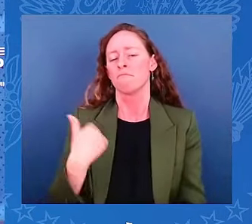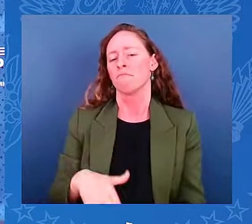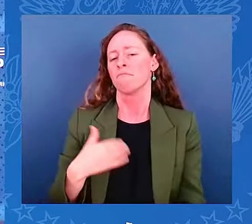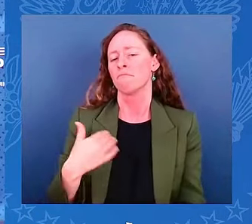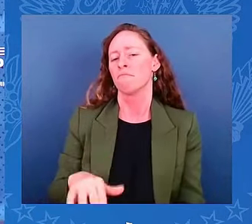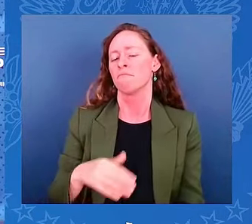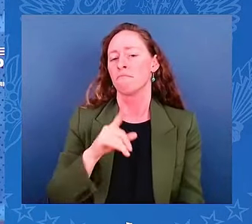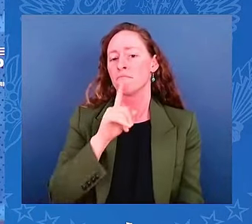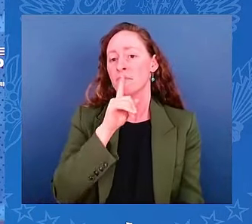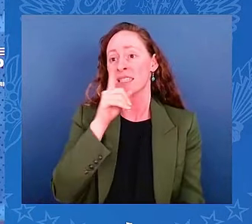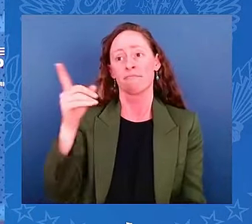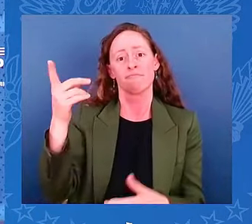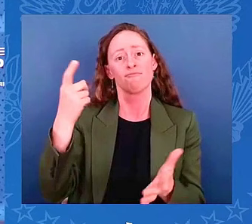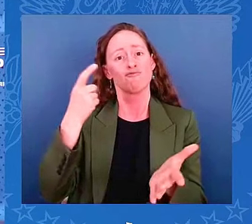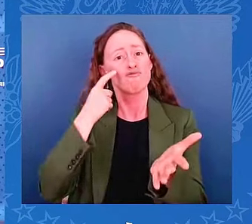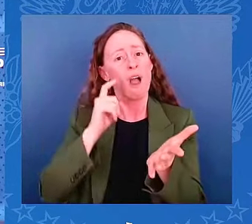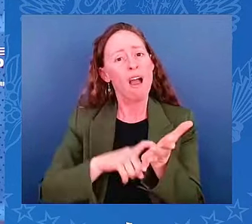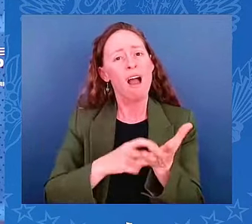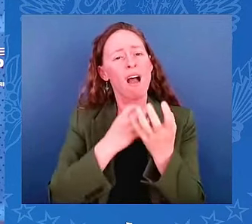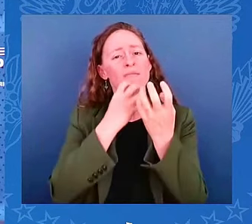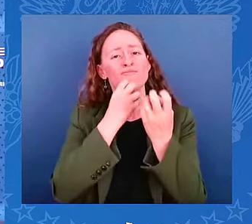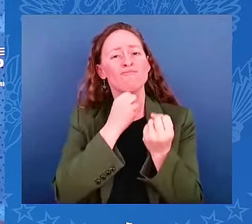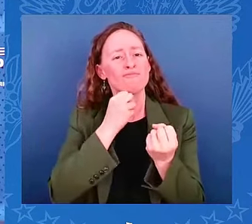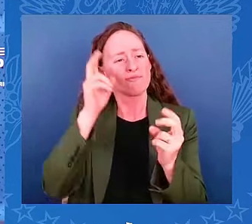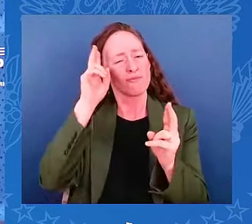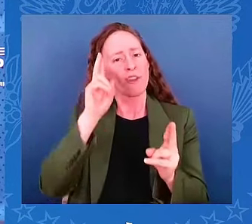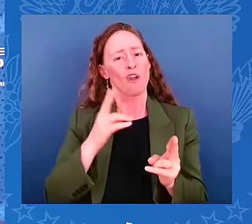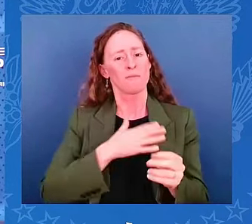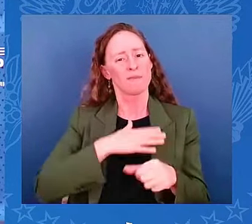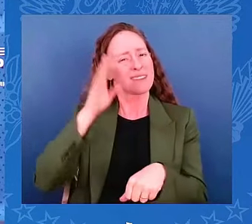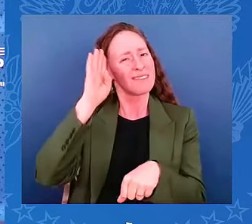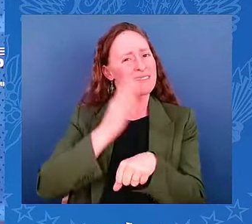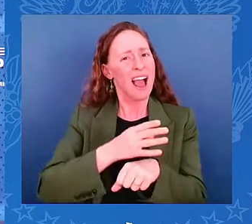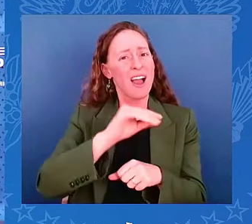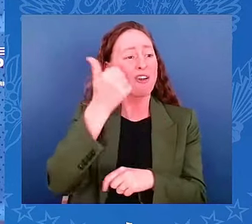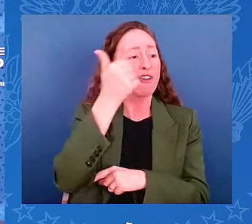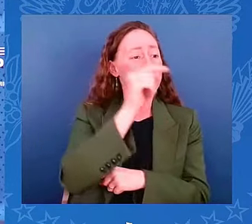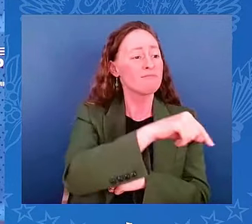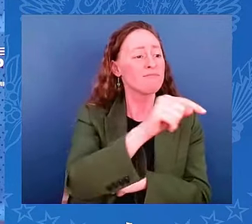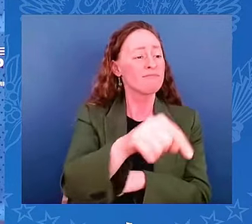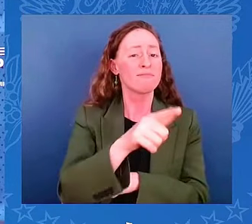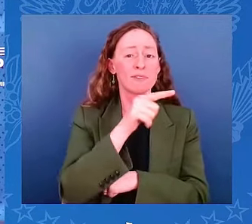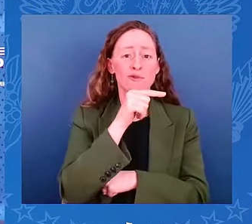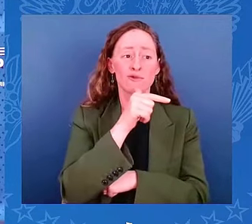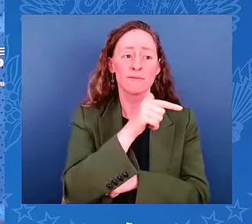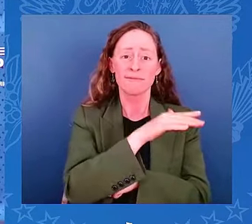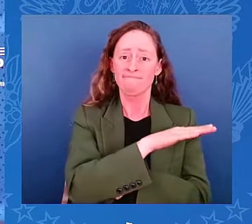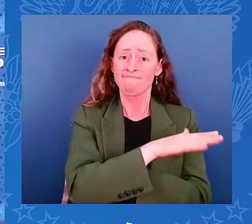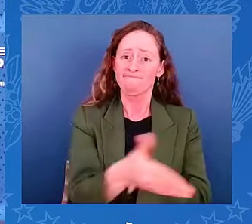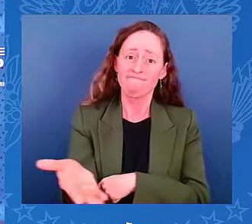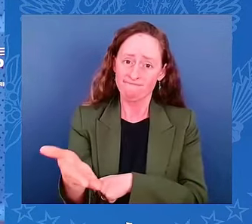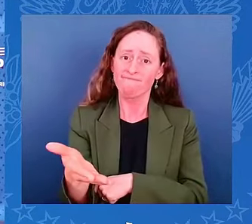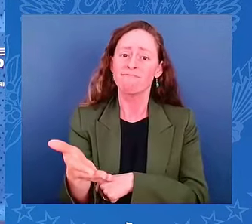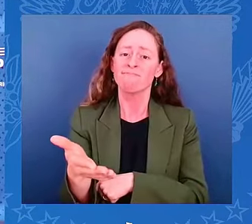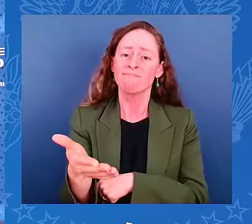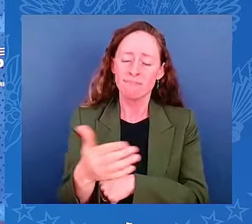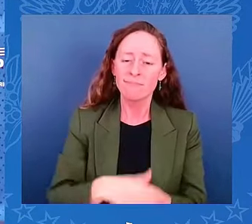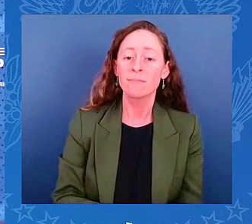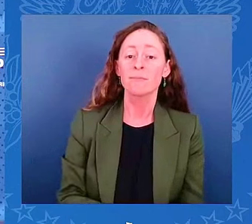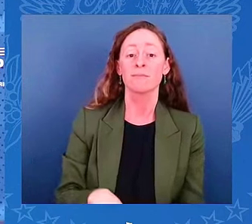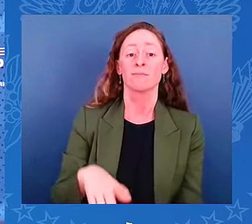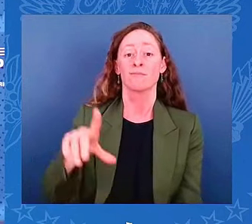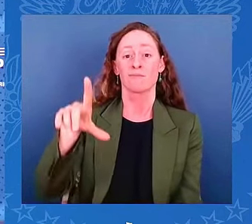this country. We last shared a stage together at an Everytown forum in 2019. And I can say